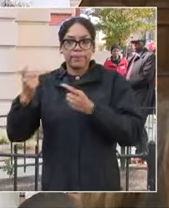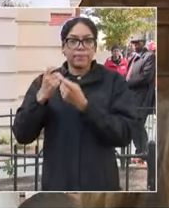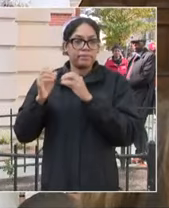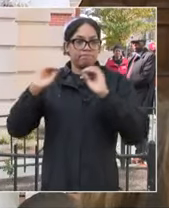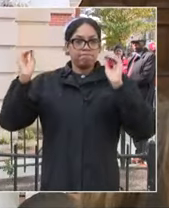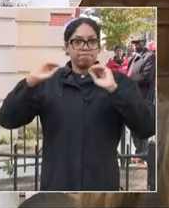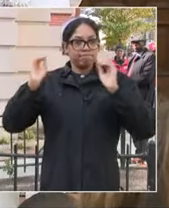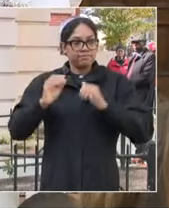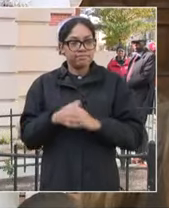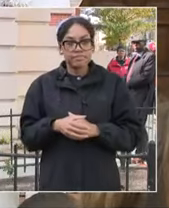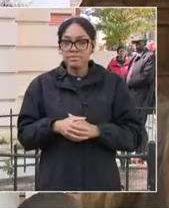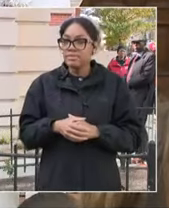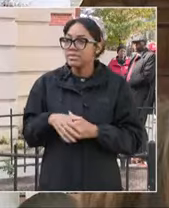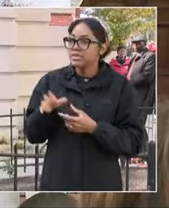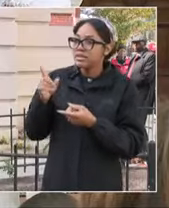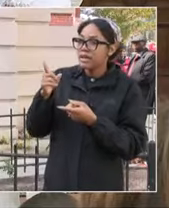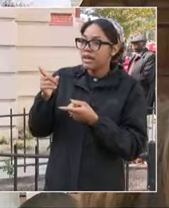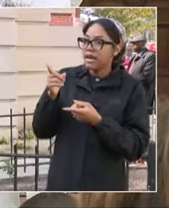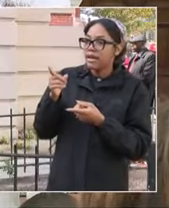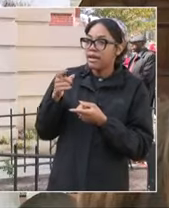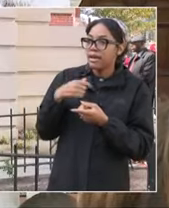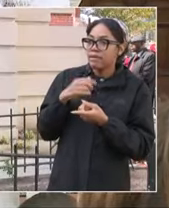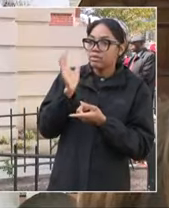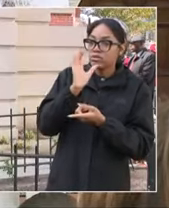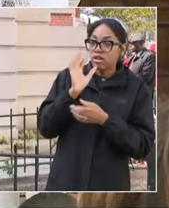Sorry? Have you sought one? No, we haven't.